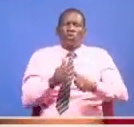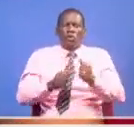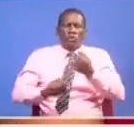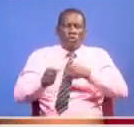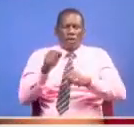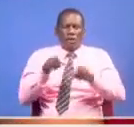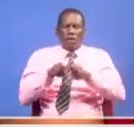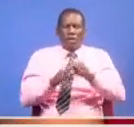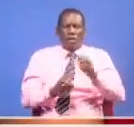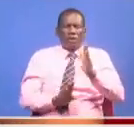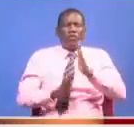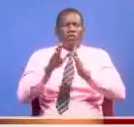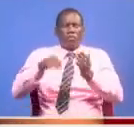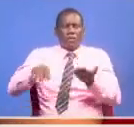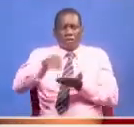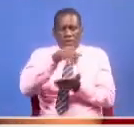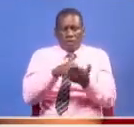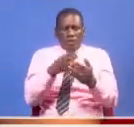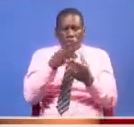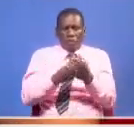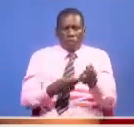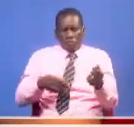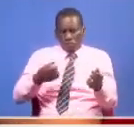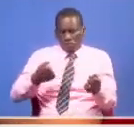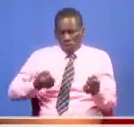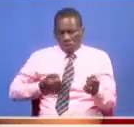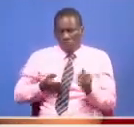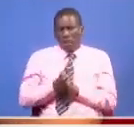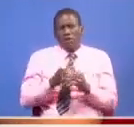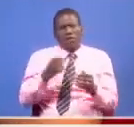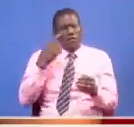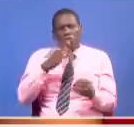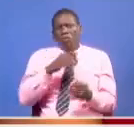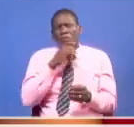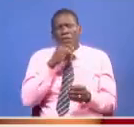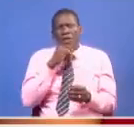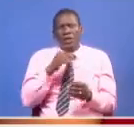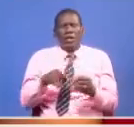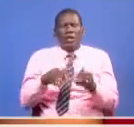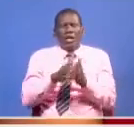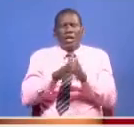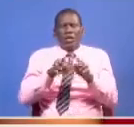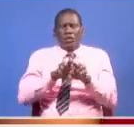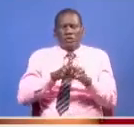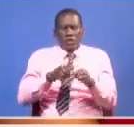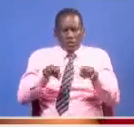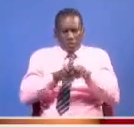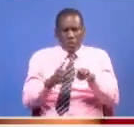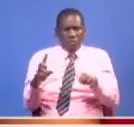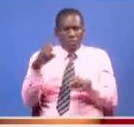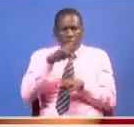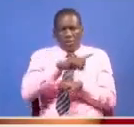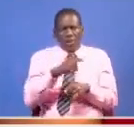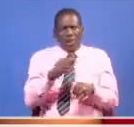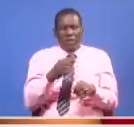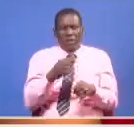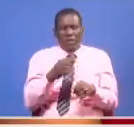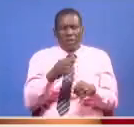our development centers, both for ladies and for gentlemen, as well as on the same day unveiling